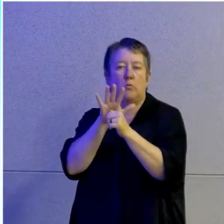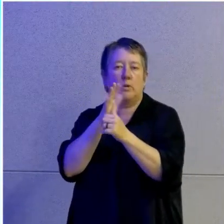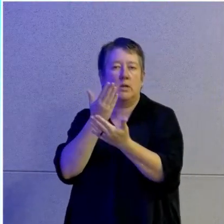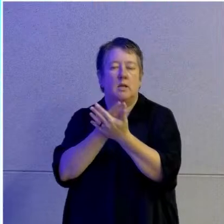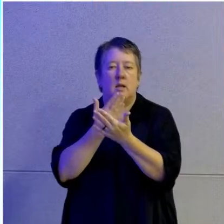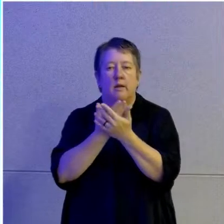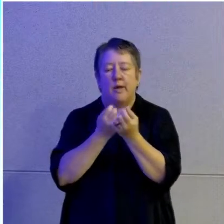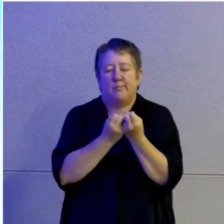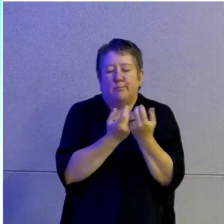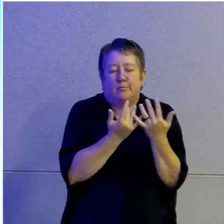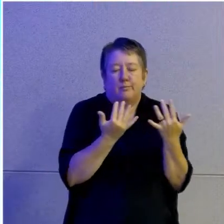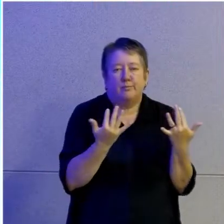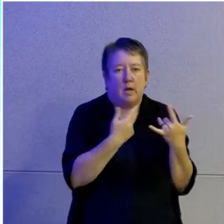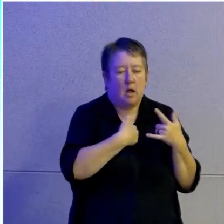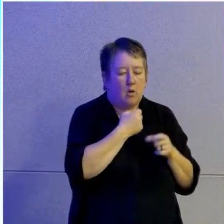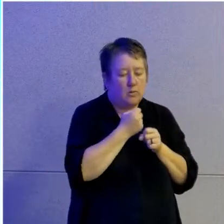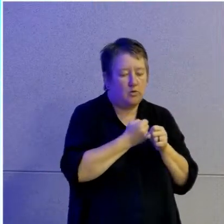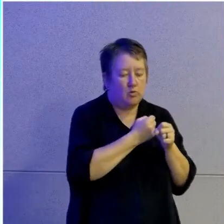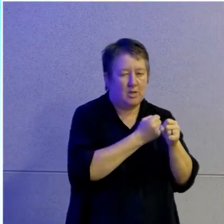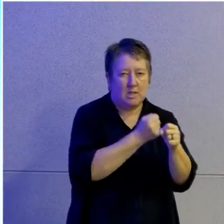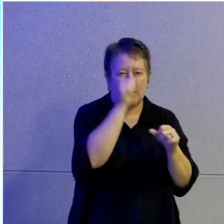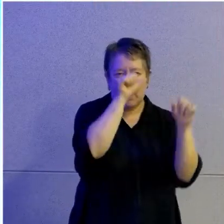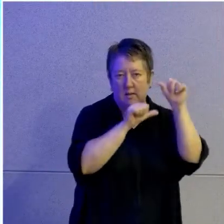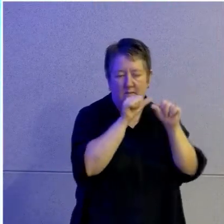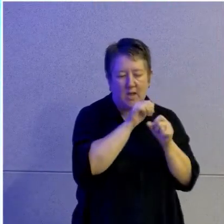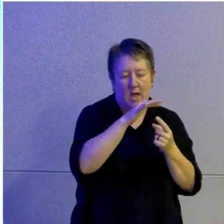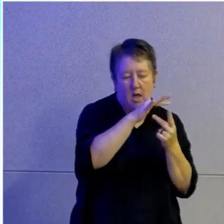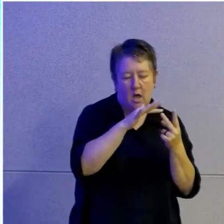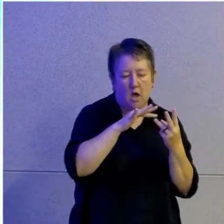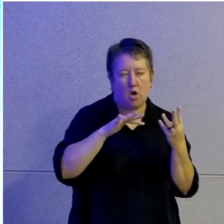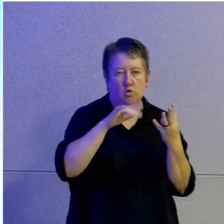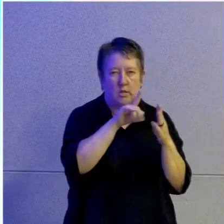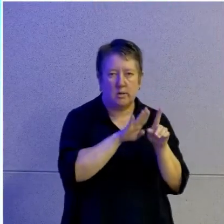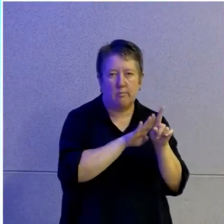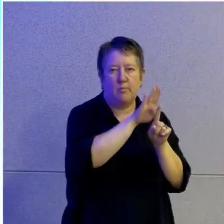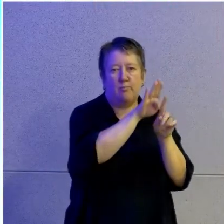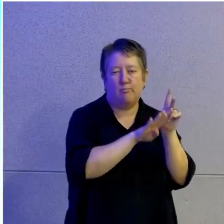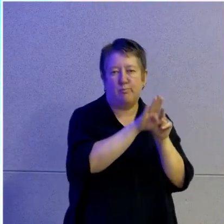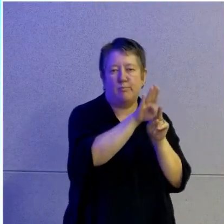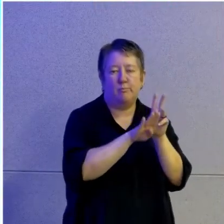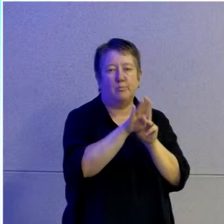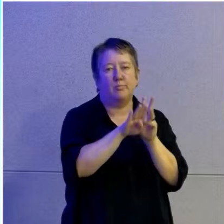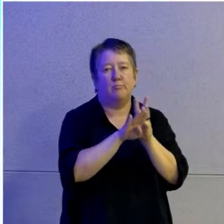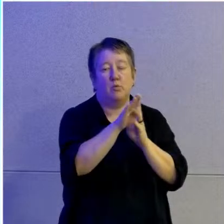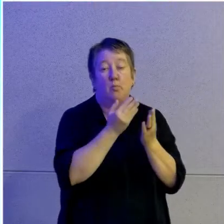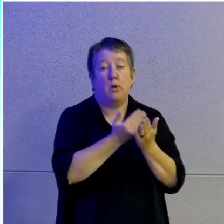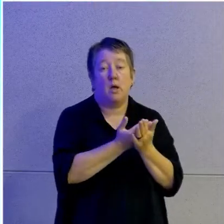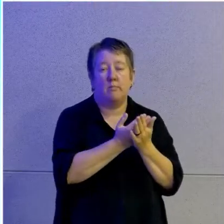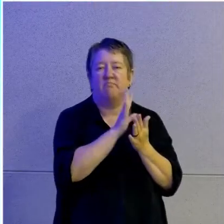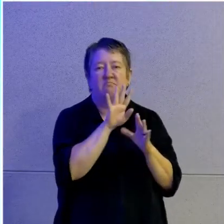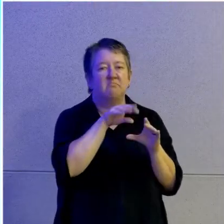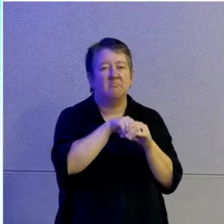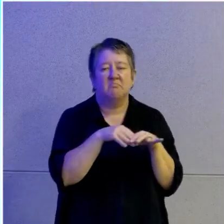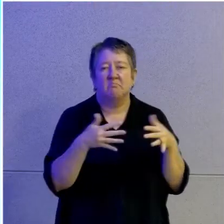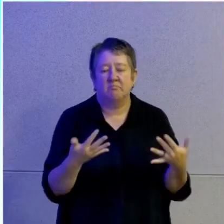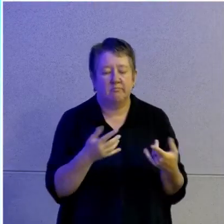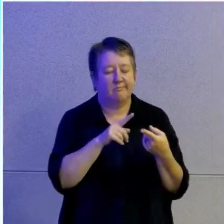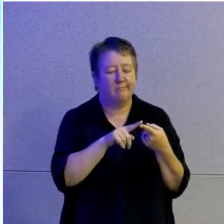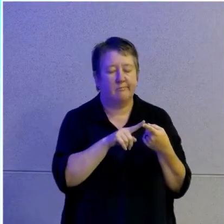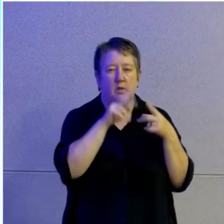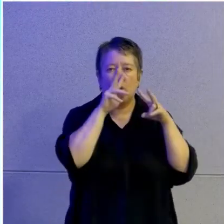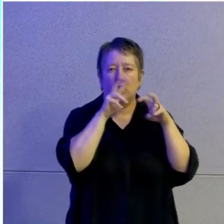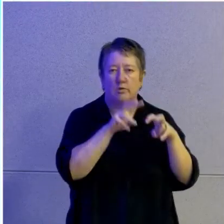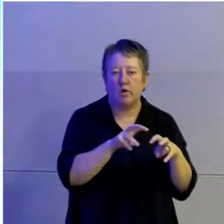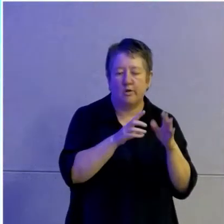of our strategic scientific areas. These areas include research and development